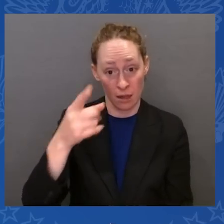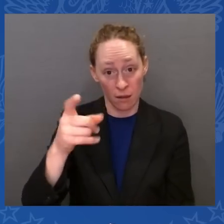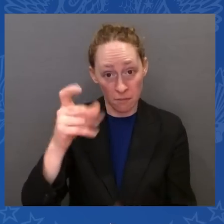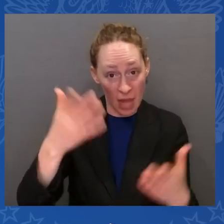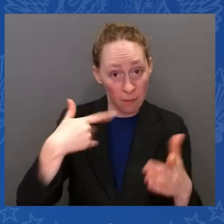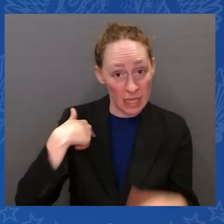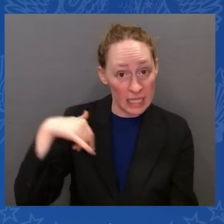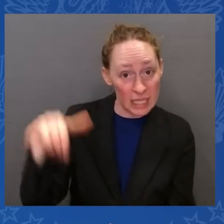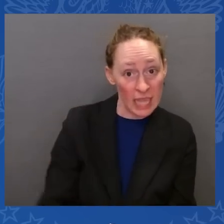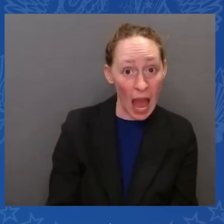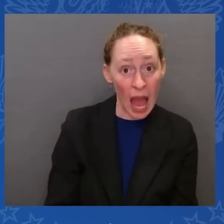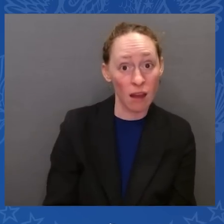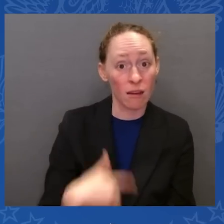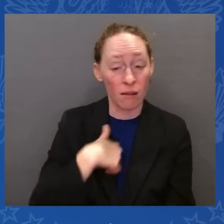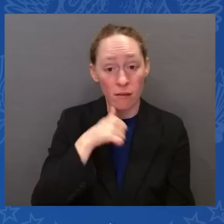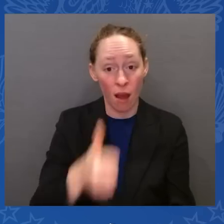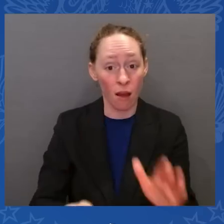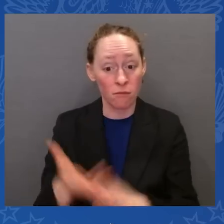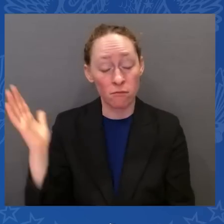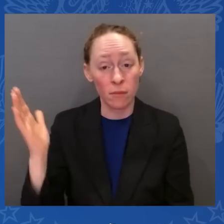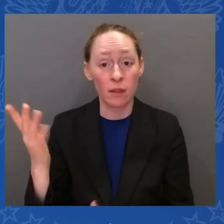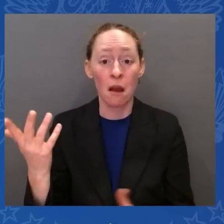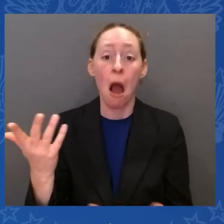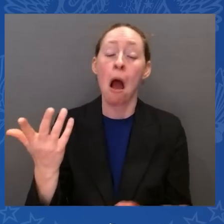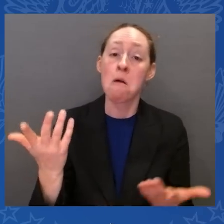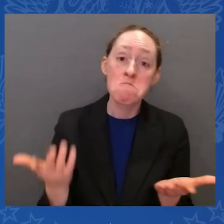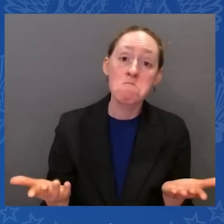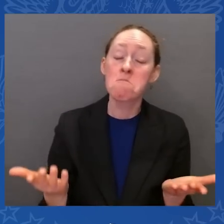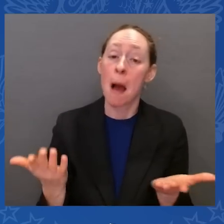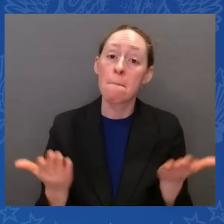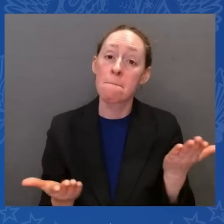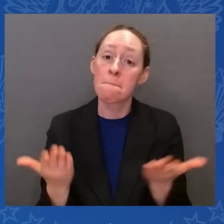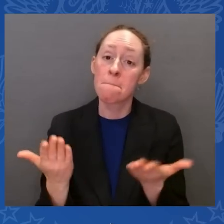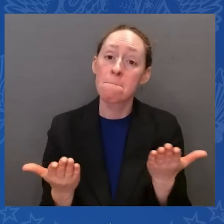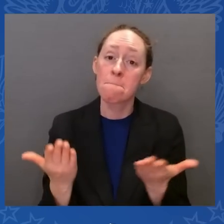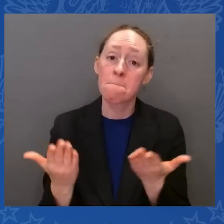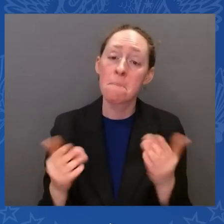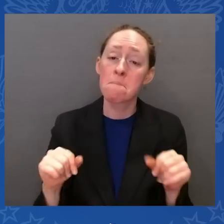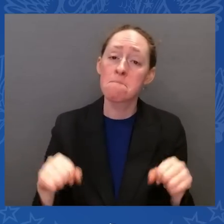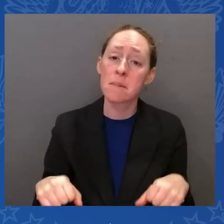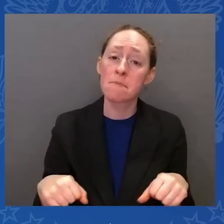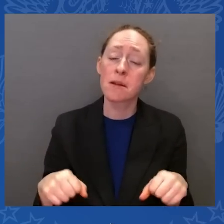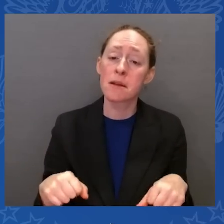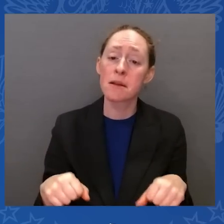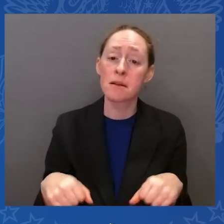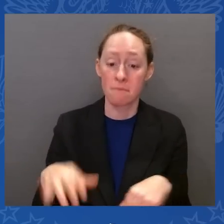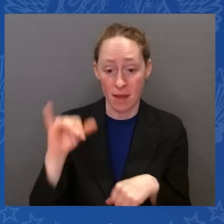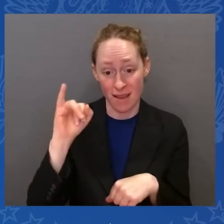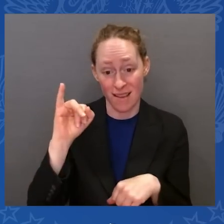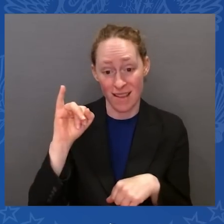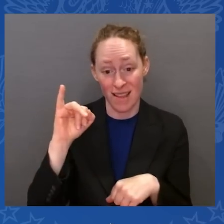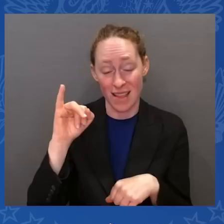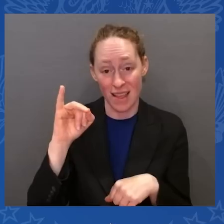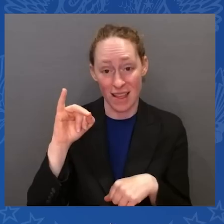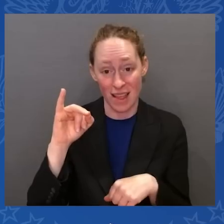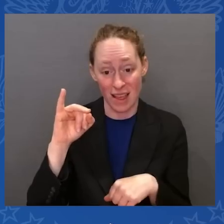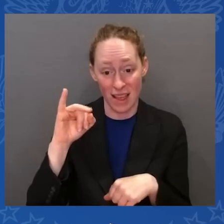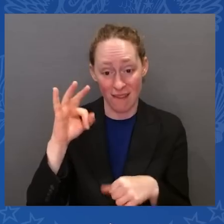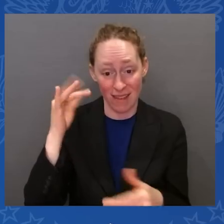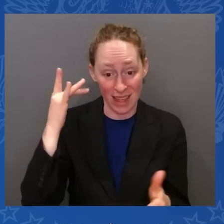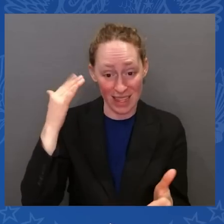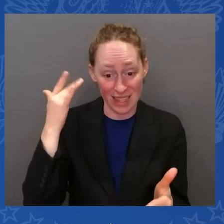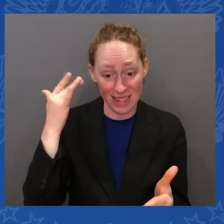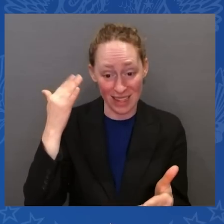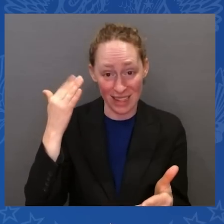important issue. I'm sorry? Is it possible that you stay here, then you don't find a It solution? is possible, but not likely. In